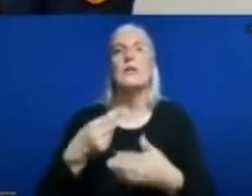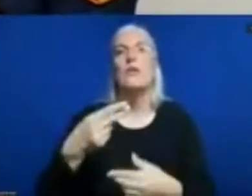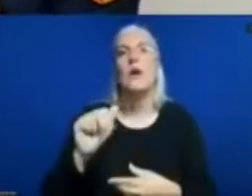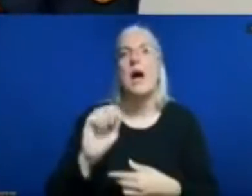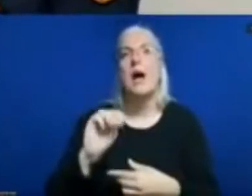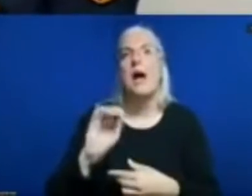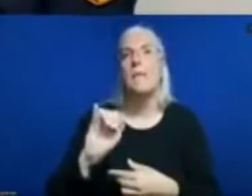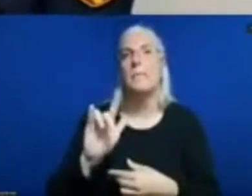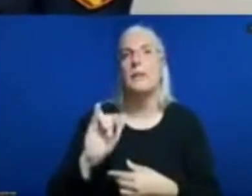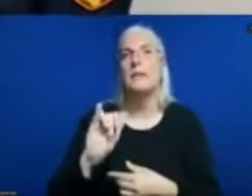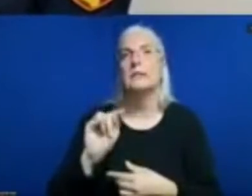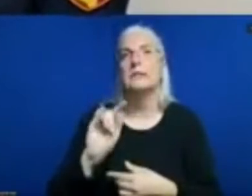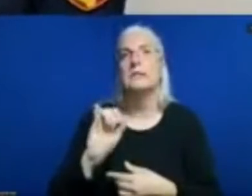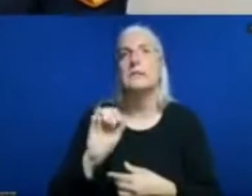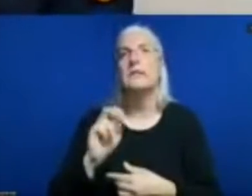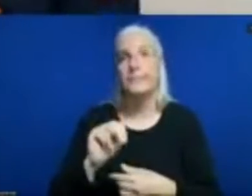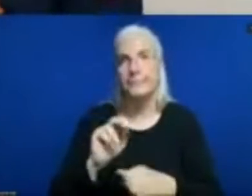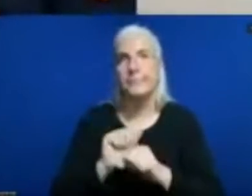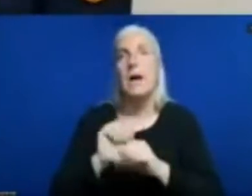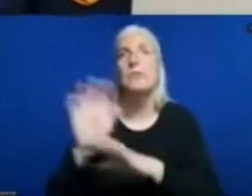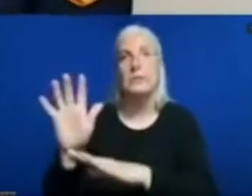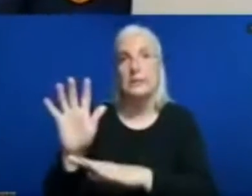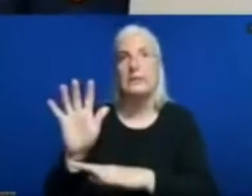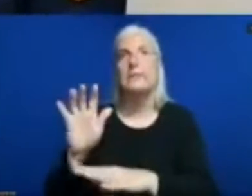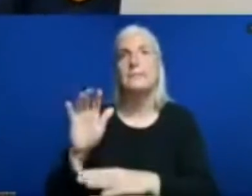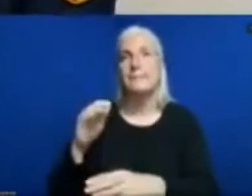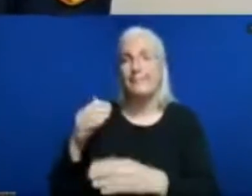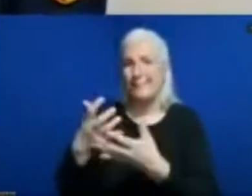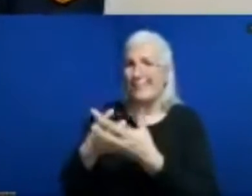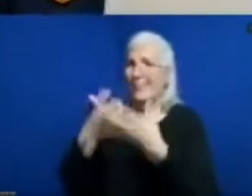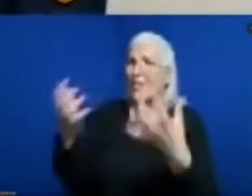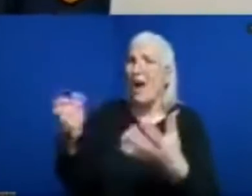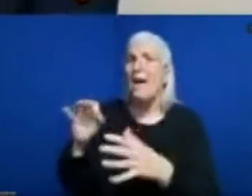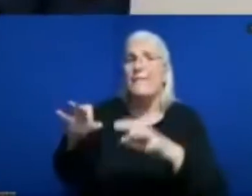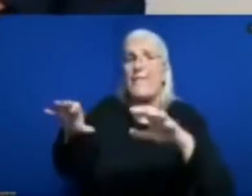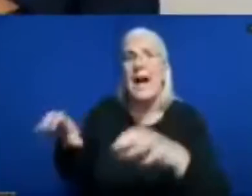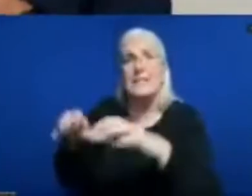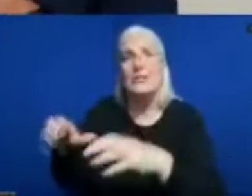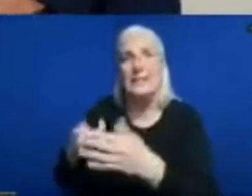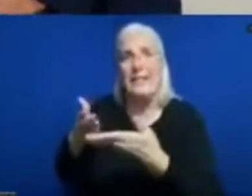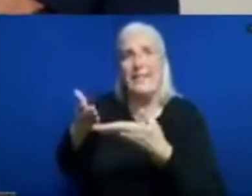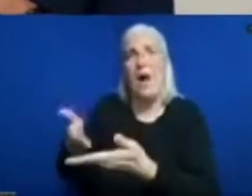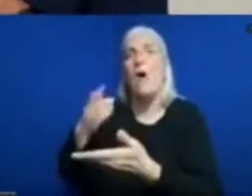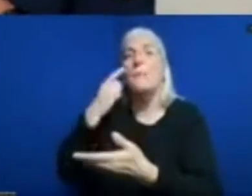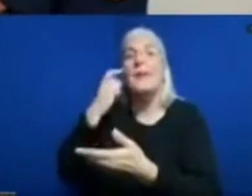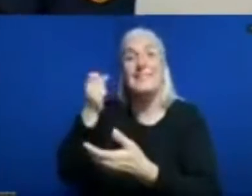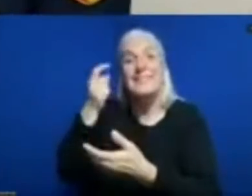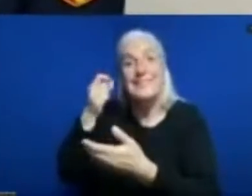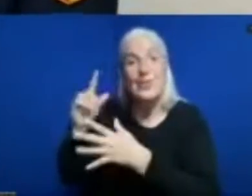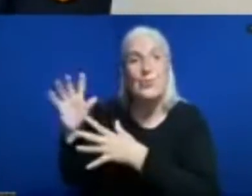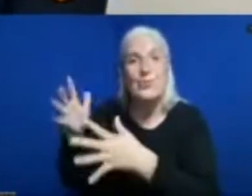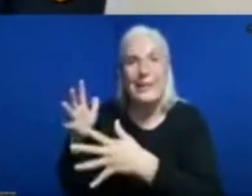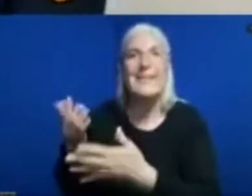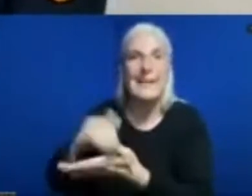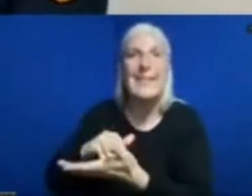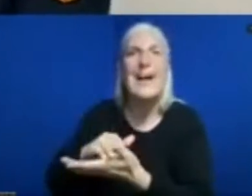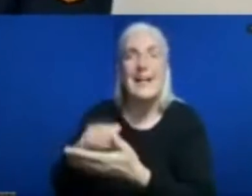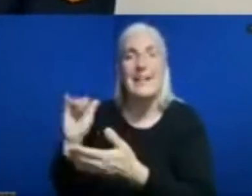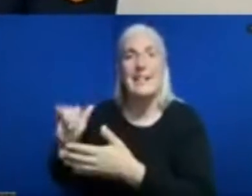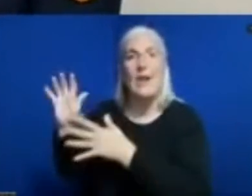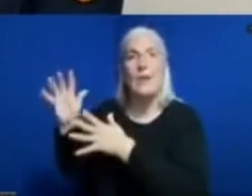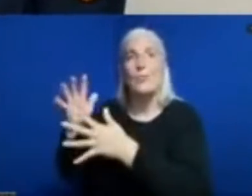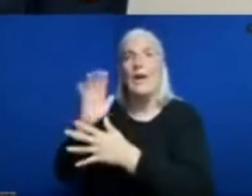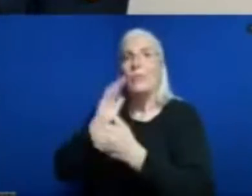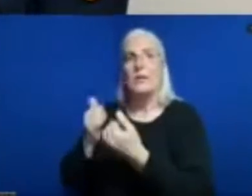the wind being funneled through that highway corridor up into that steep topography with the heavy fuels that have been burning in there. We expect